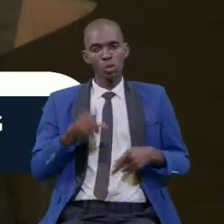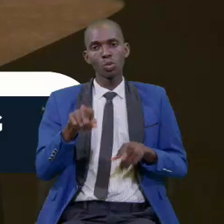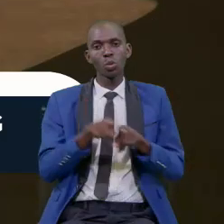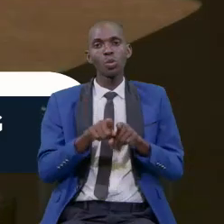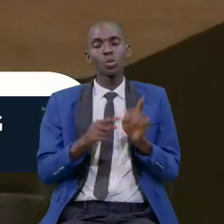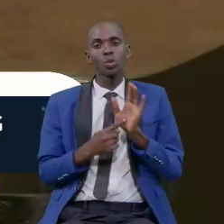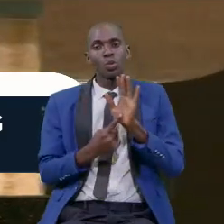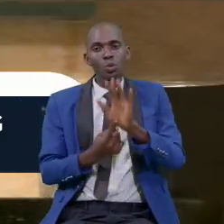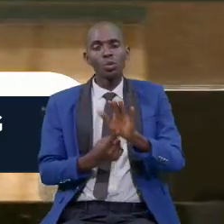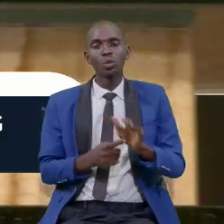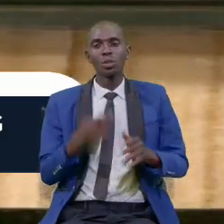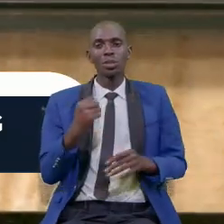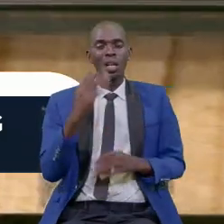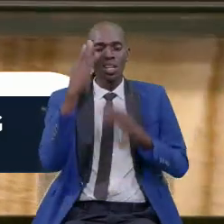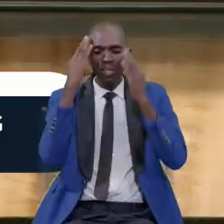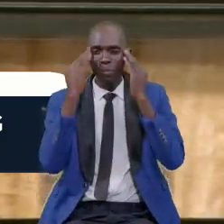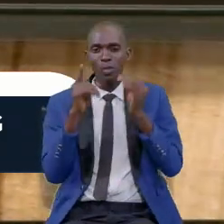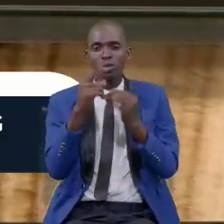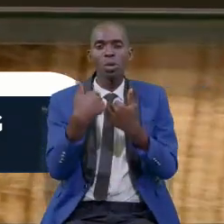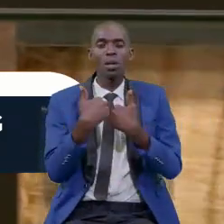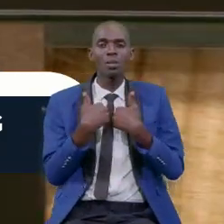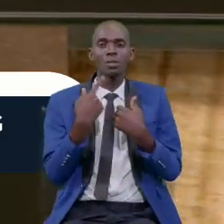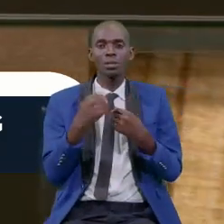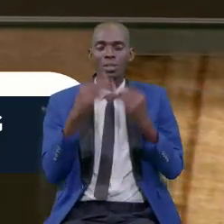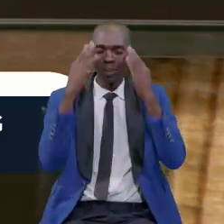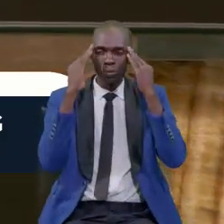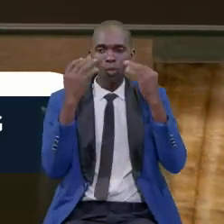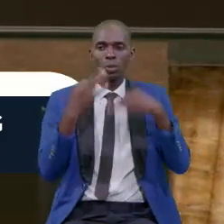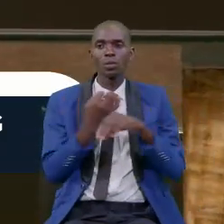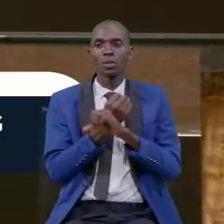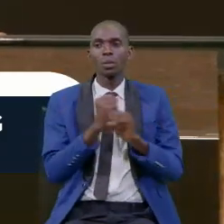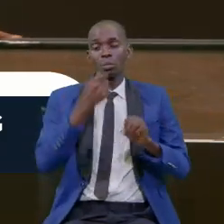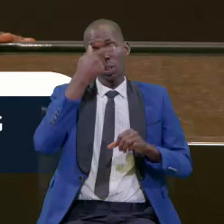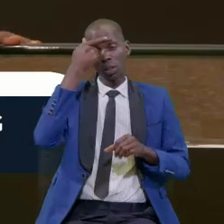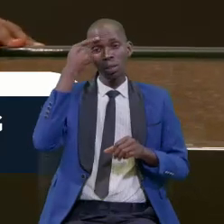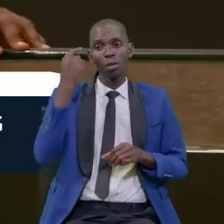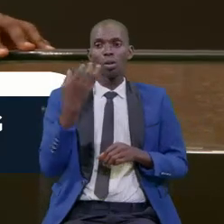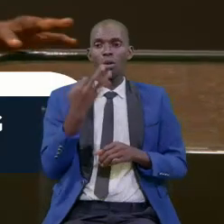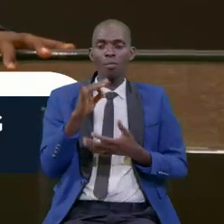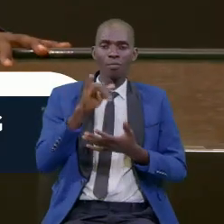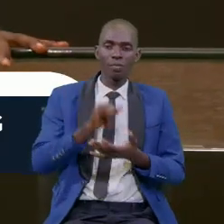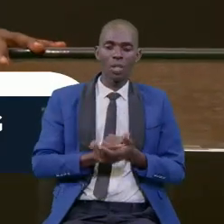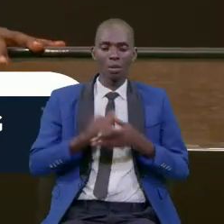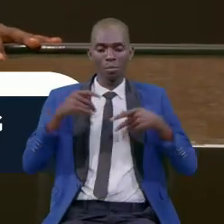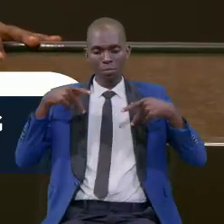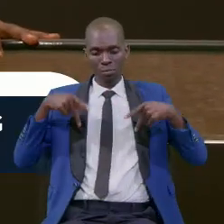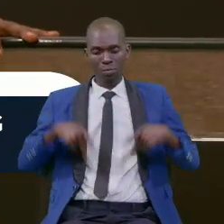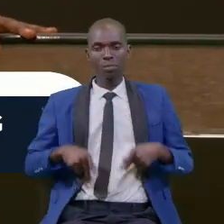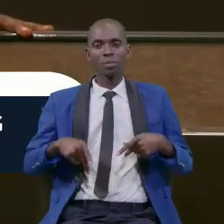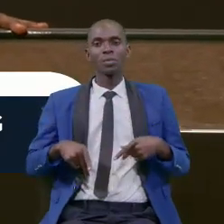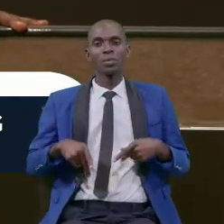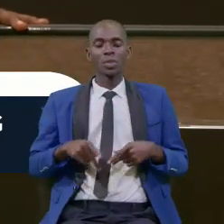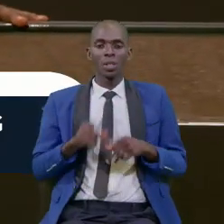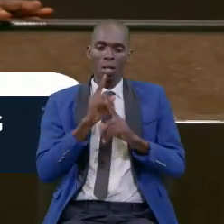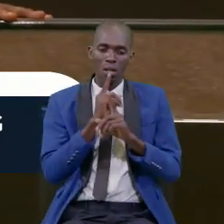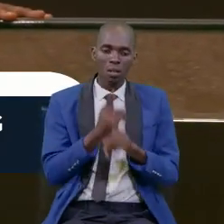the experience you have, experience of salvation, because of that personal response